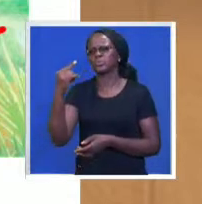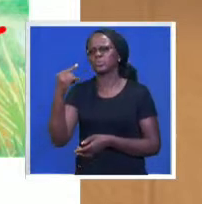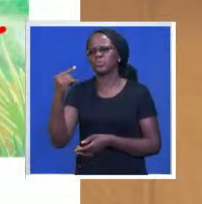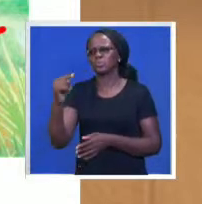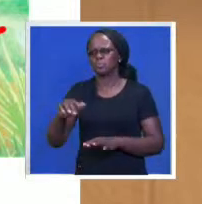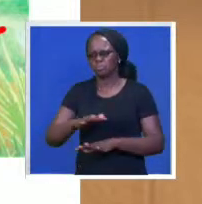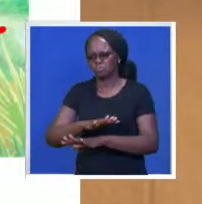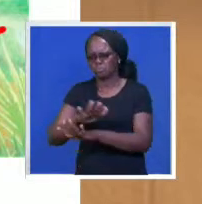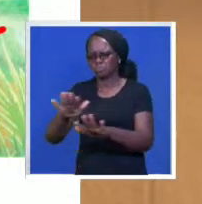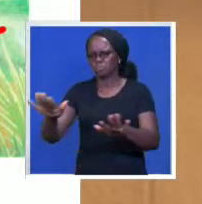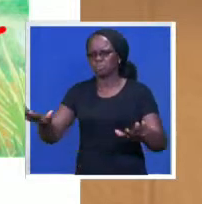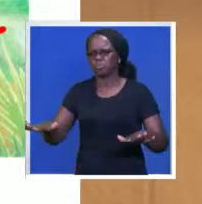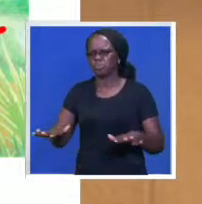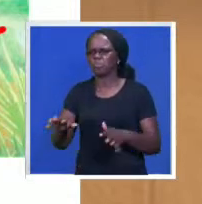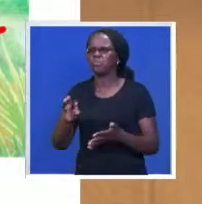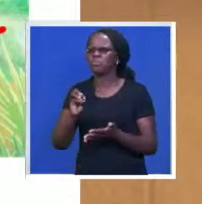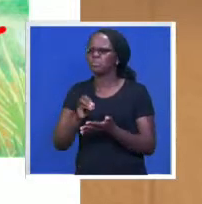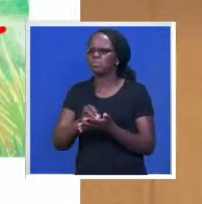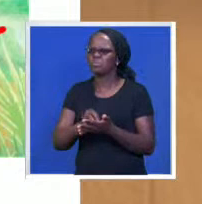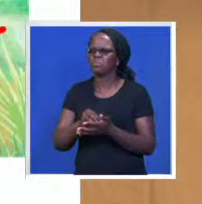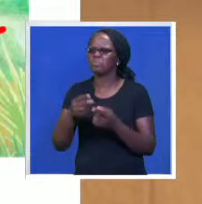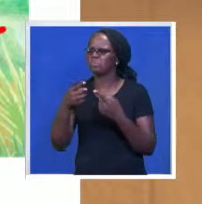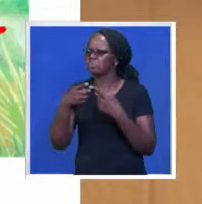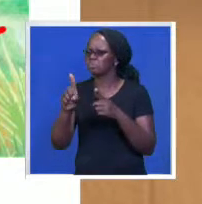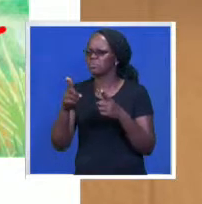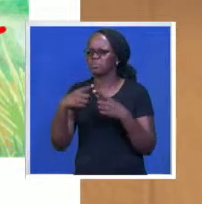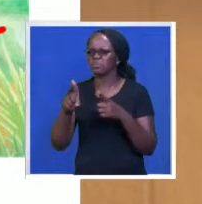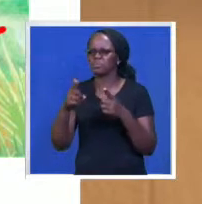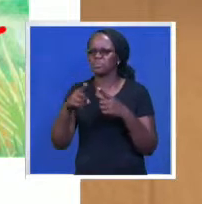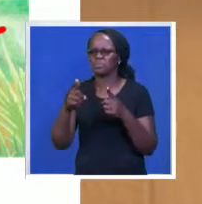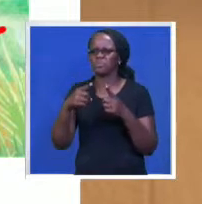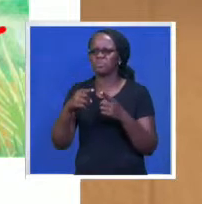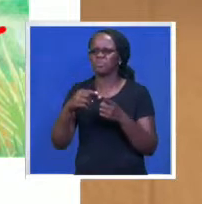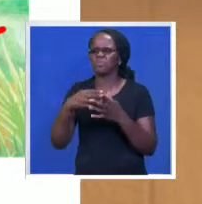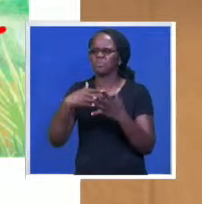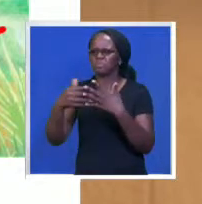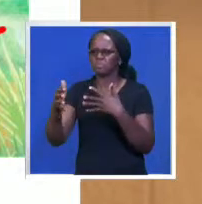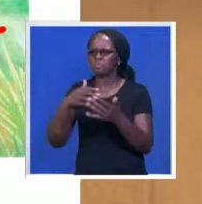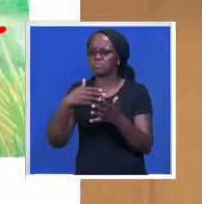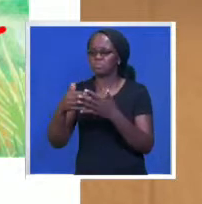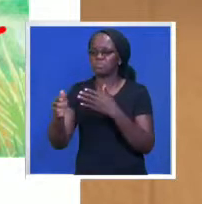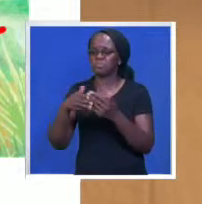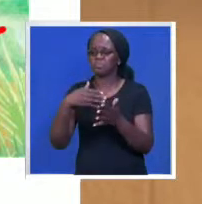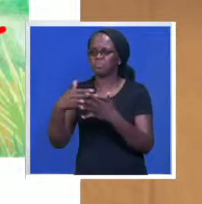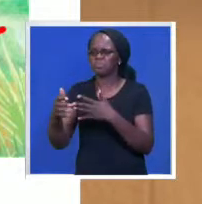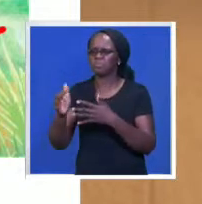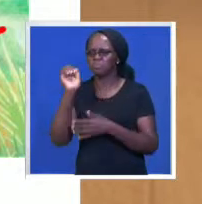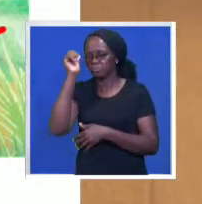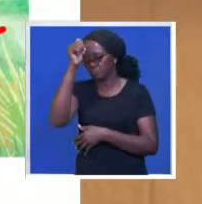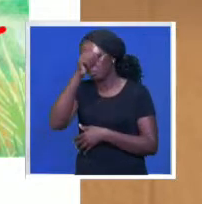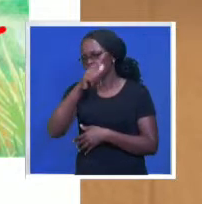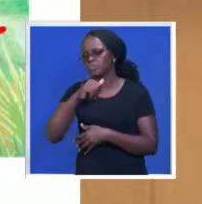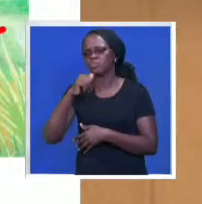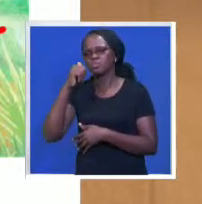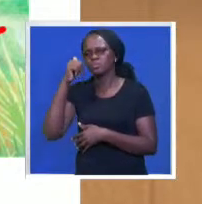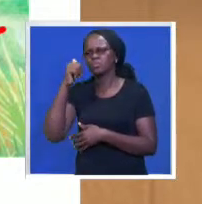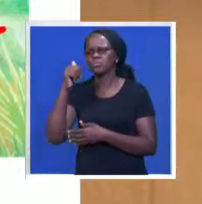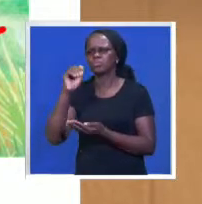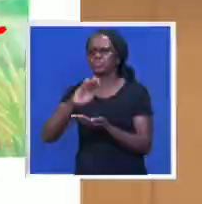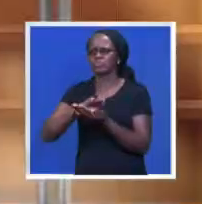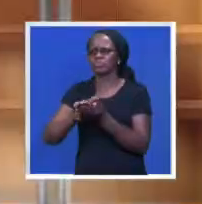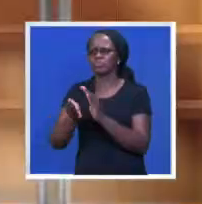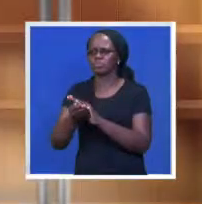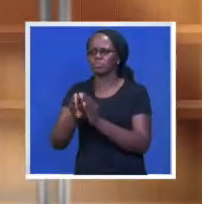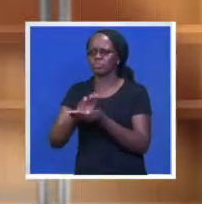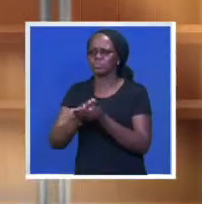animals, there is water, there is vegetation. Everyone, including the animals and the vegetation and the human beings, are catered